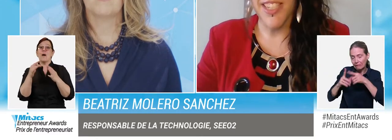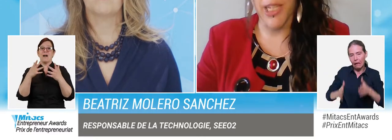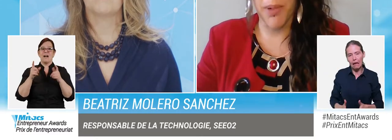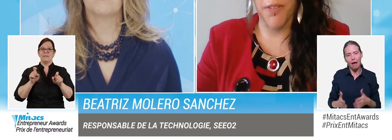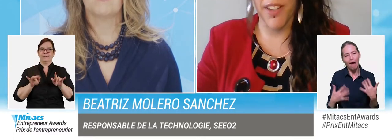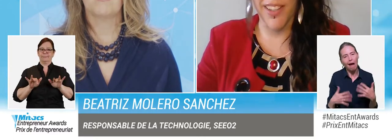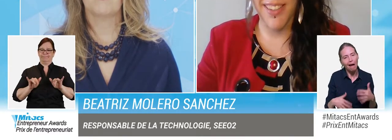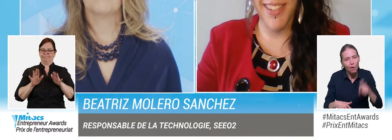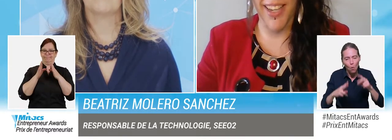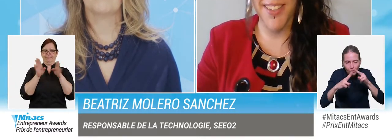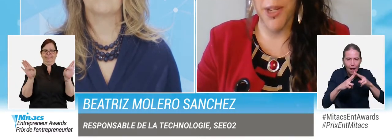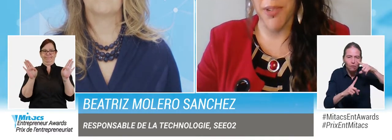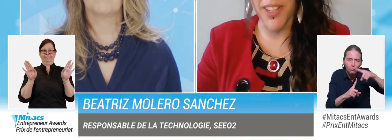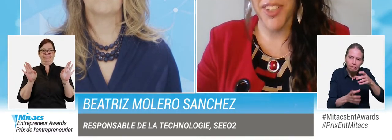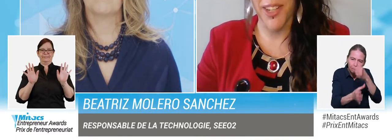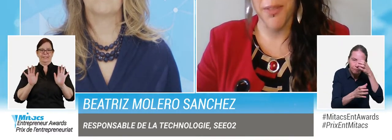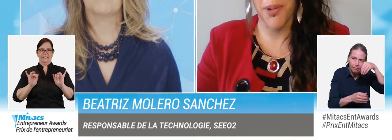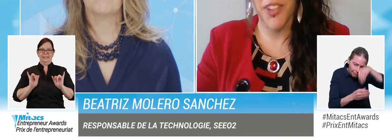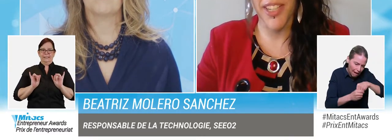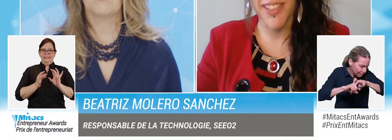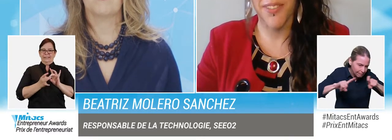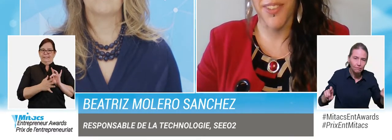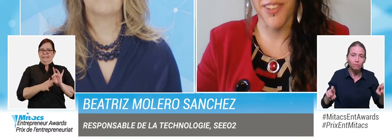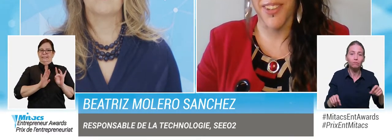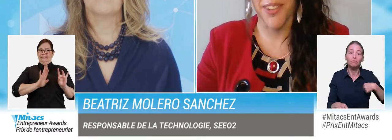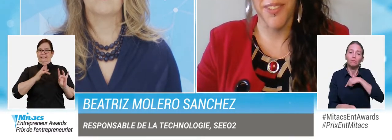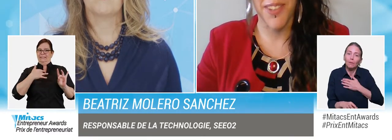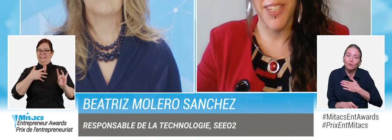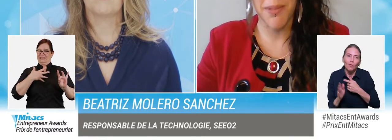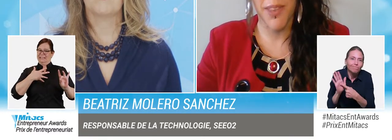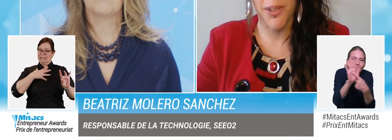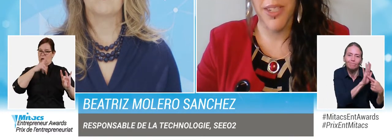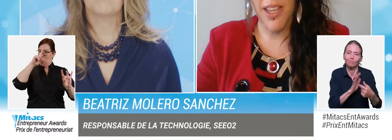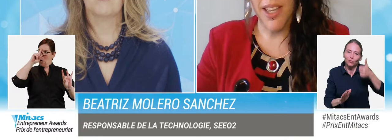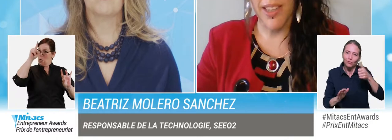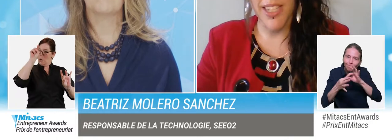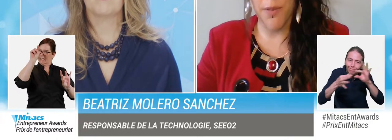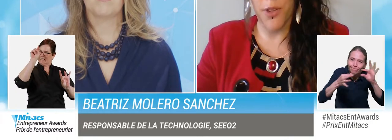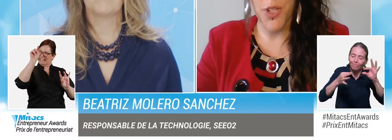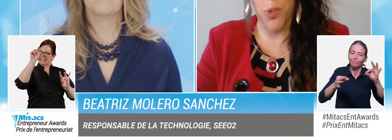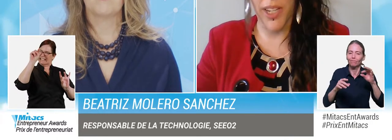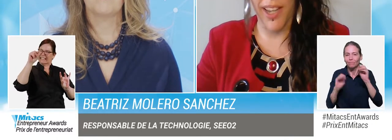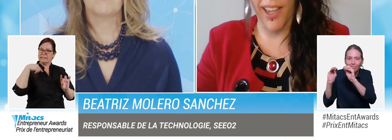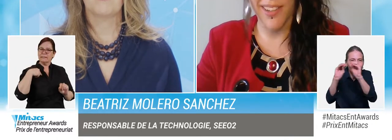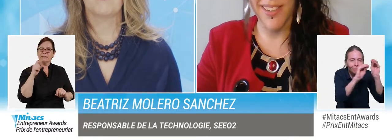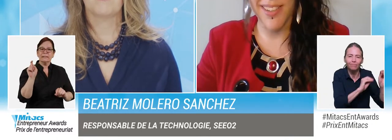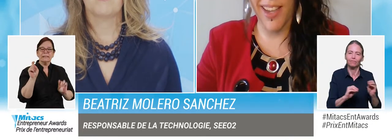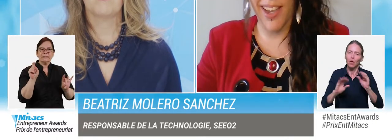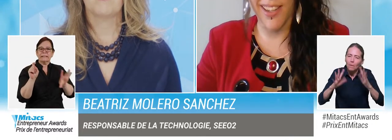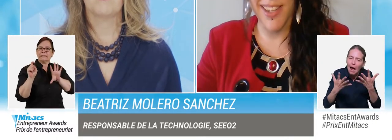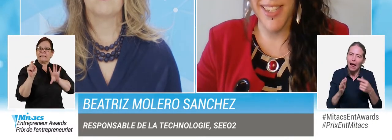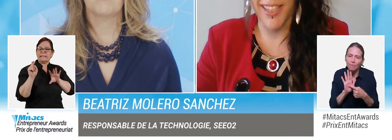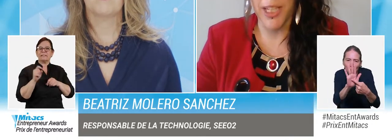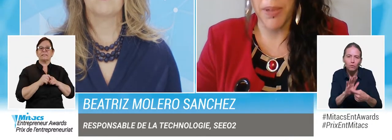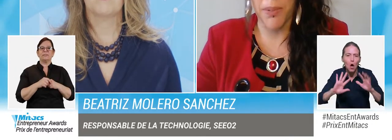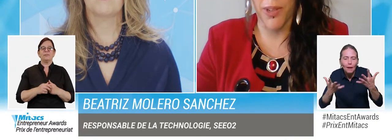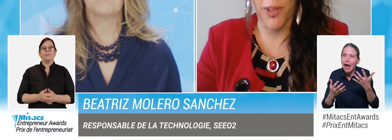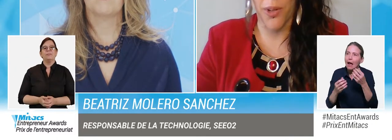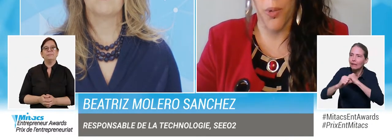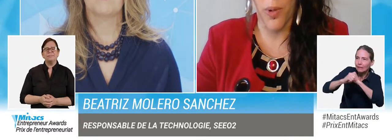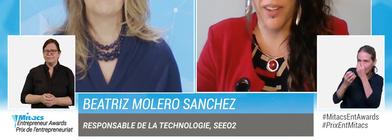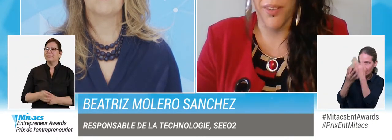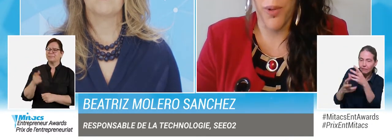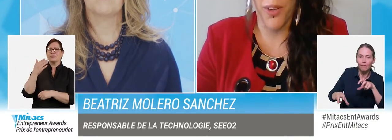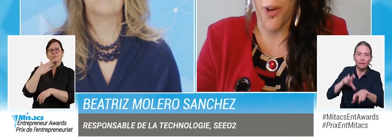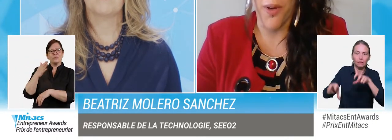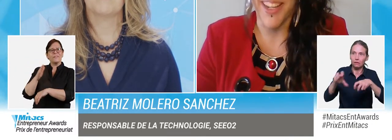just it's a little bit of a science outreach kind of project. If you know, done some of those, that's the first one. And as technical people,